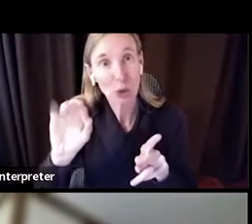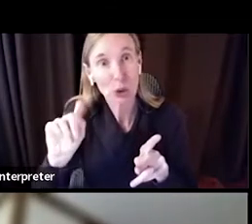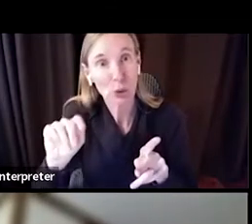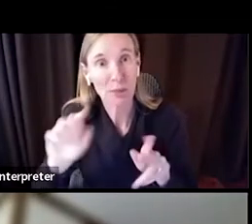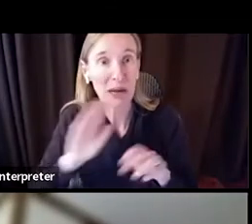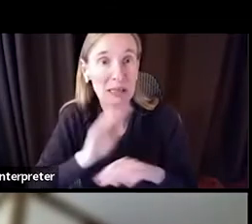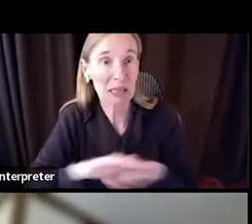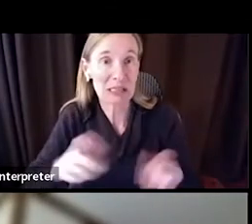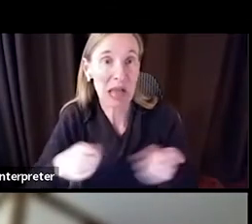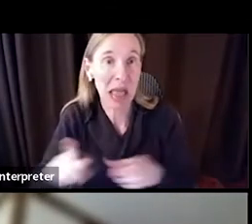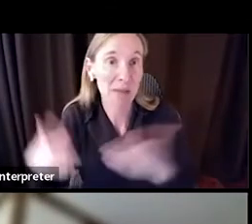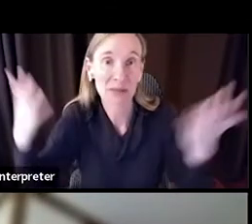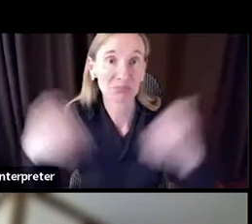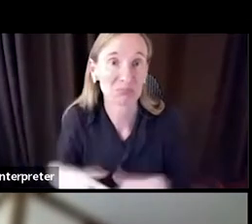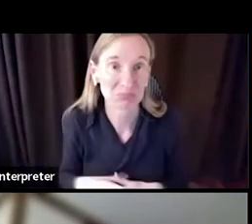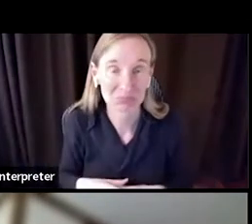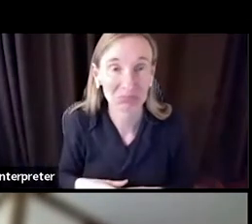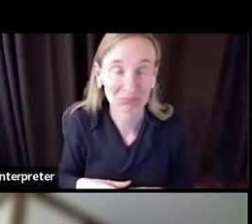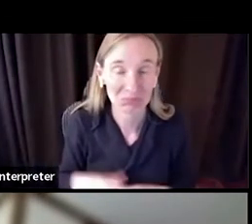side of that question.